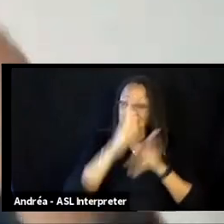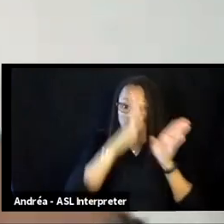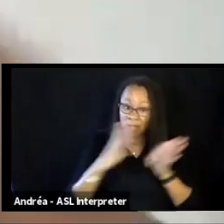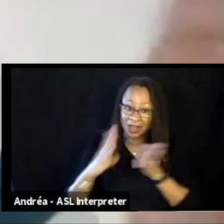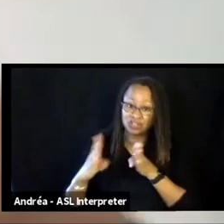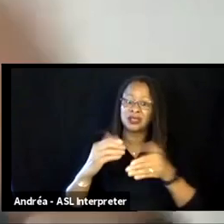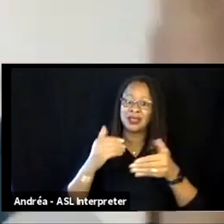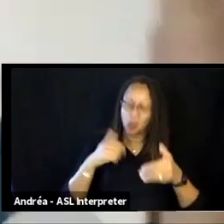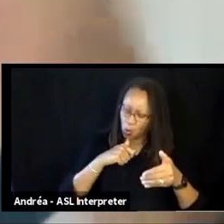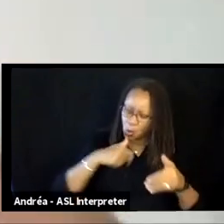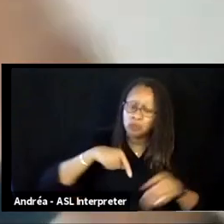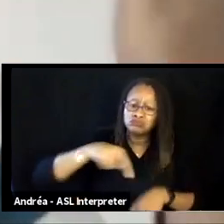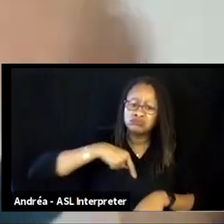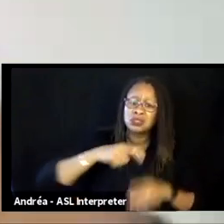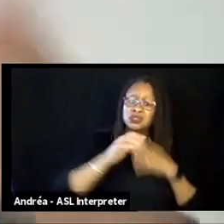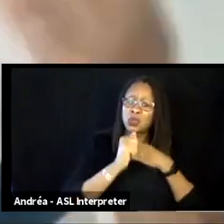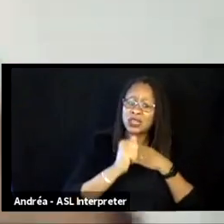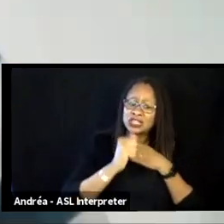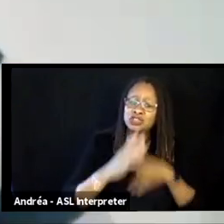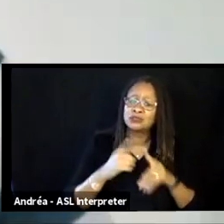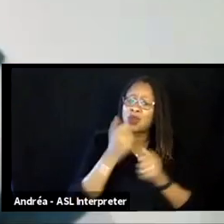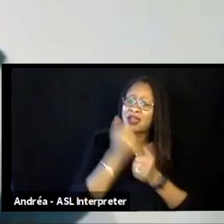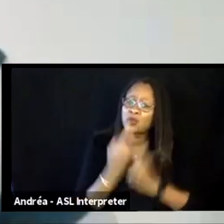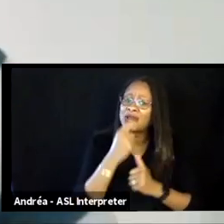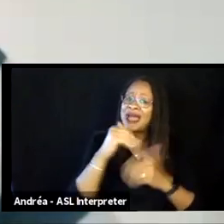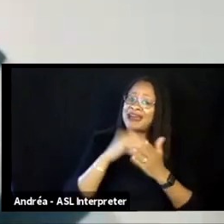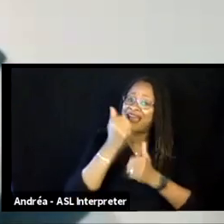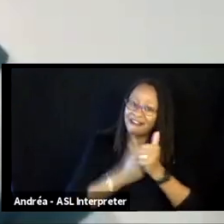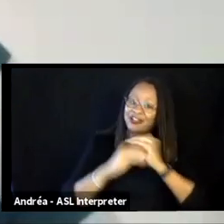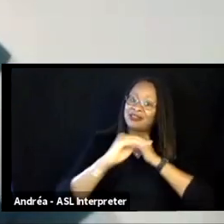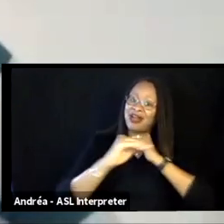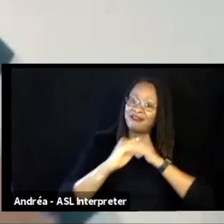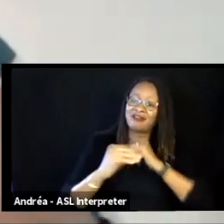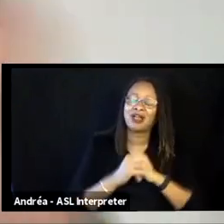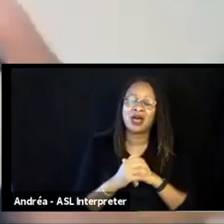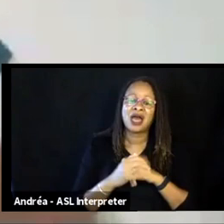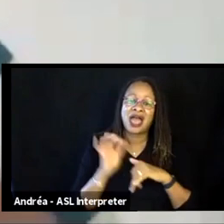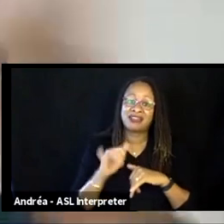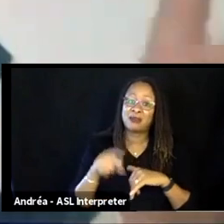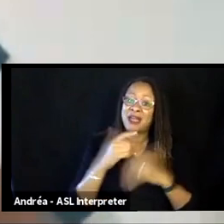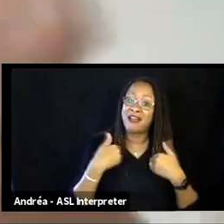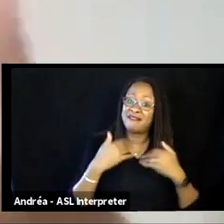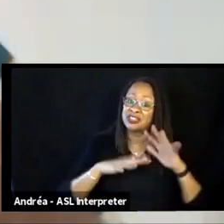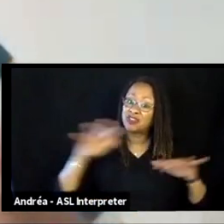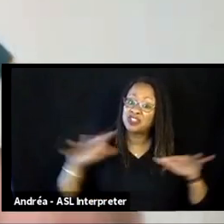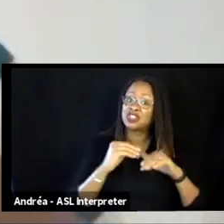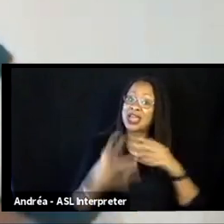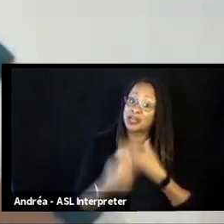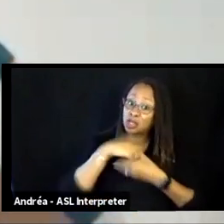know, everyone from leadership to everyone at every level, kind of there being diversity and